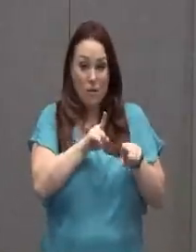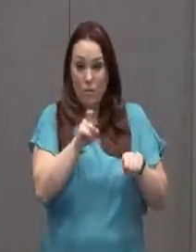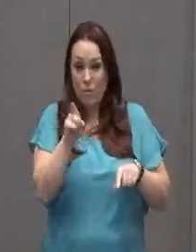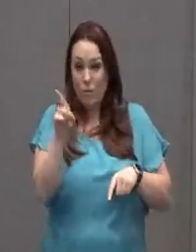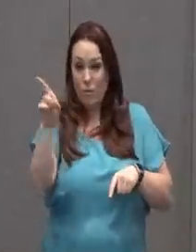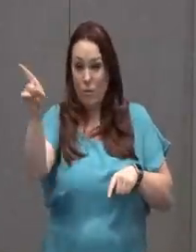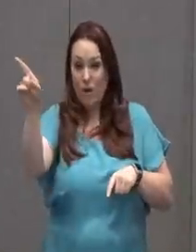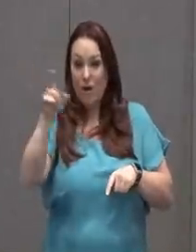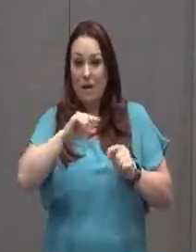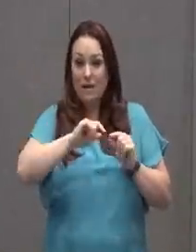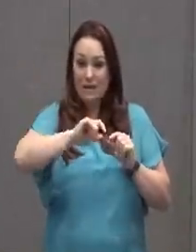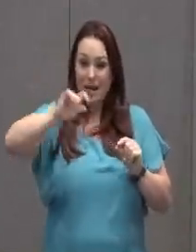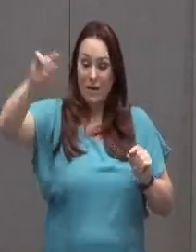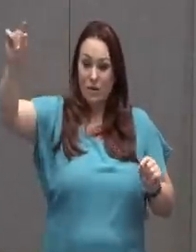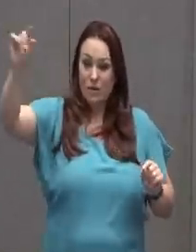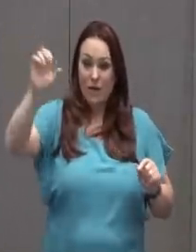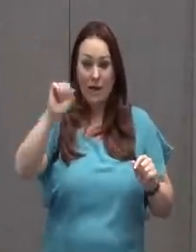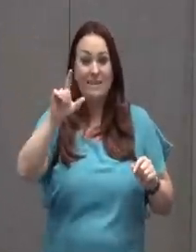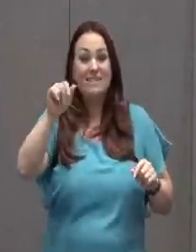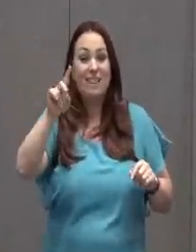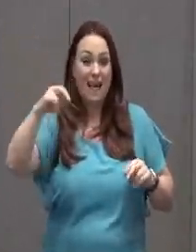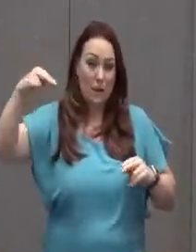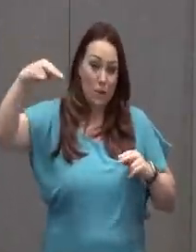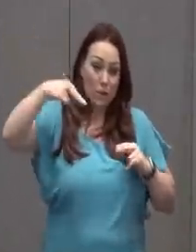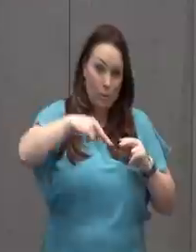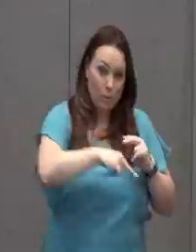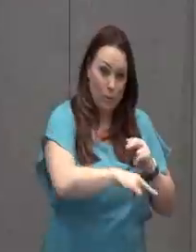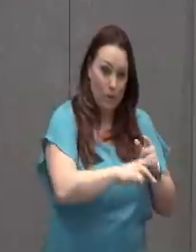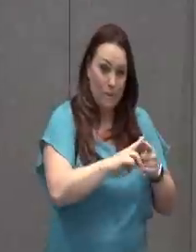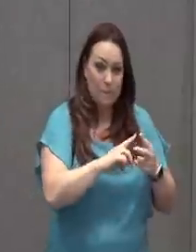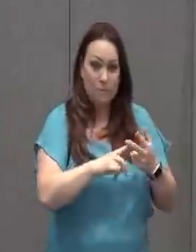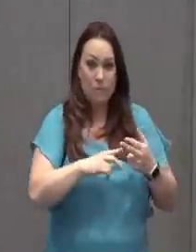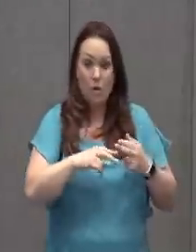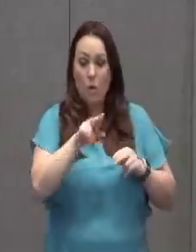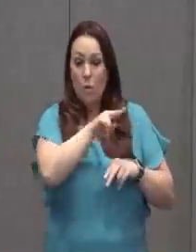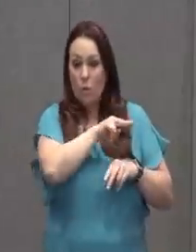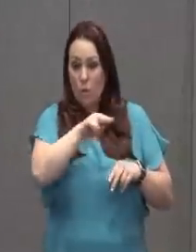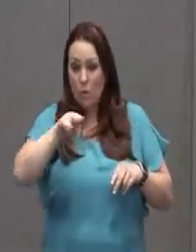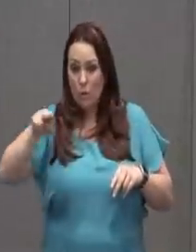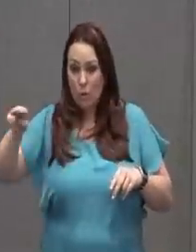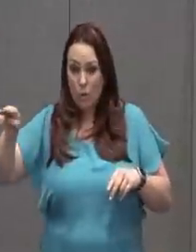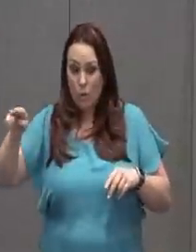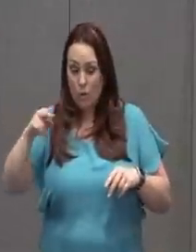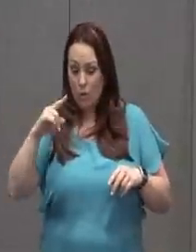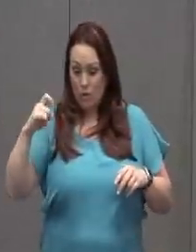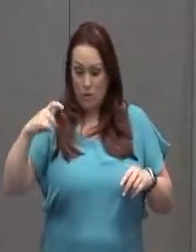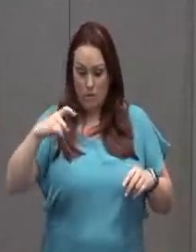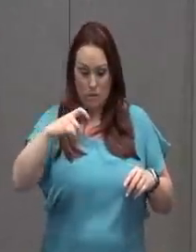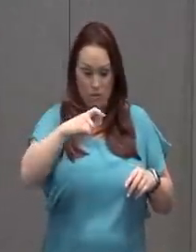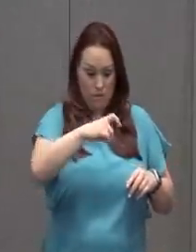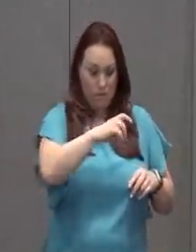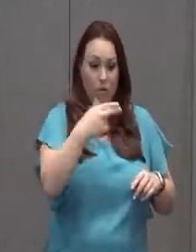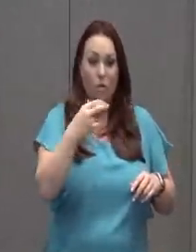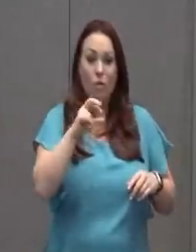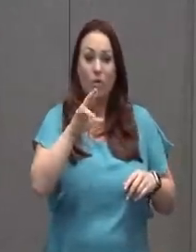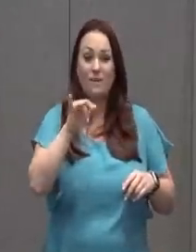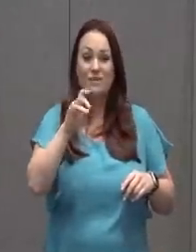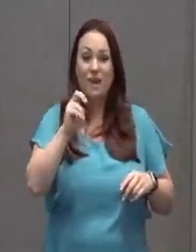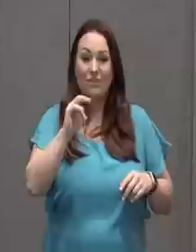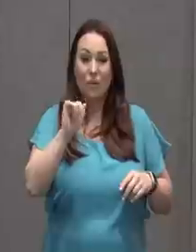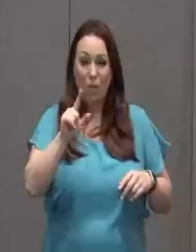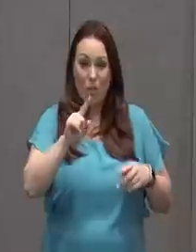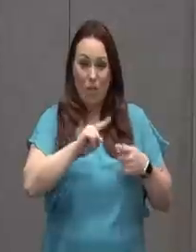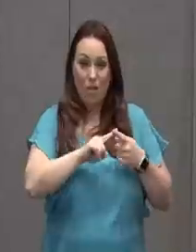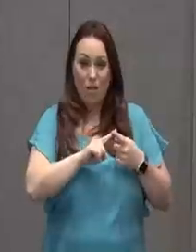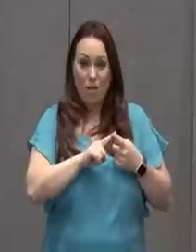Okay, like a slide. Yes, like a slide. And then he can also wiggle horizontal. Like my bed. Just whew, straight across. Got it. But guess what? He can